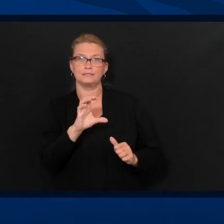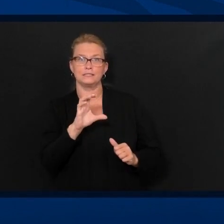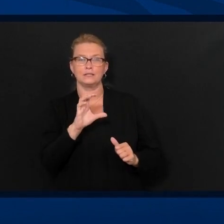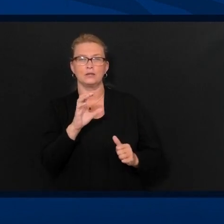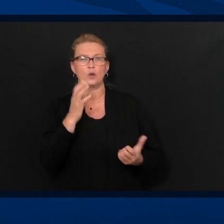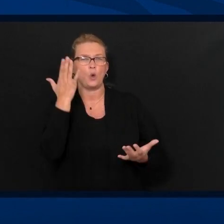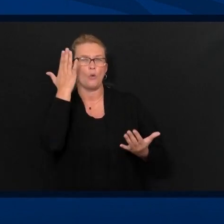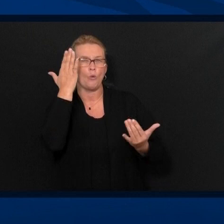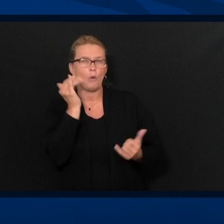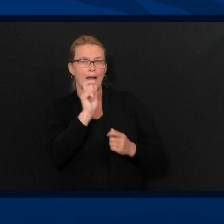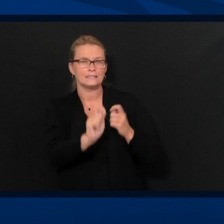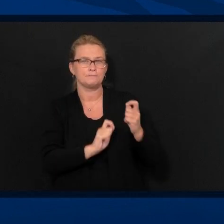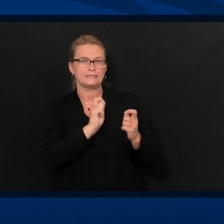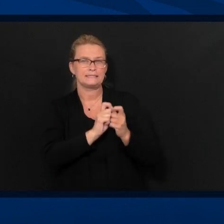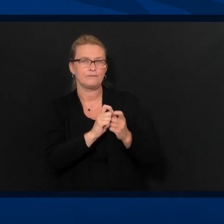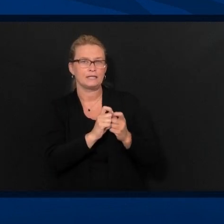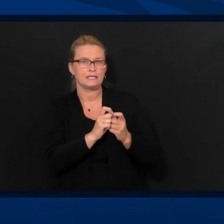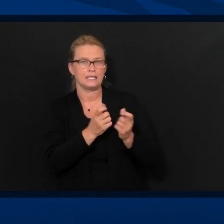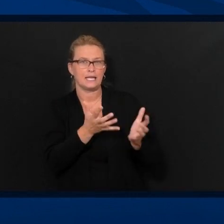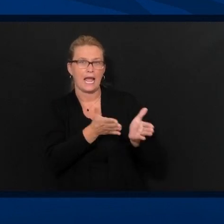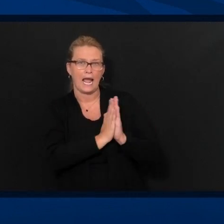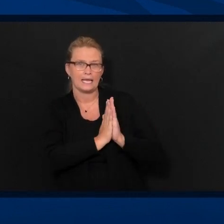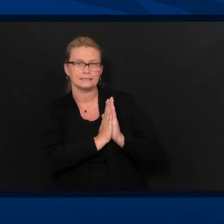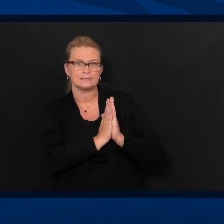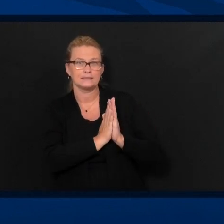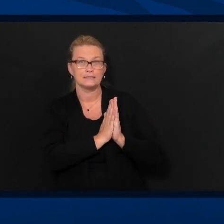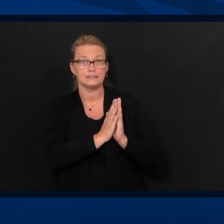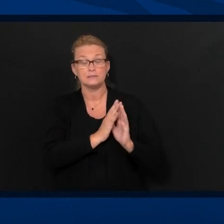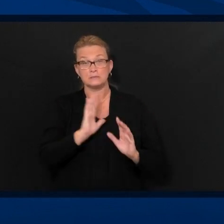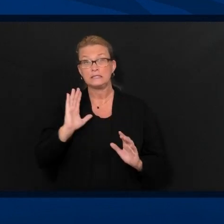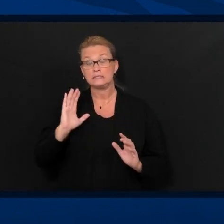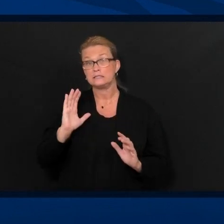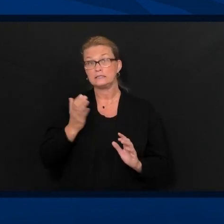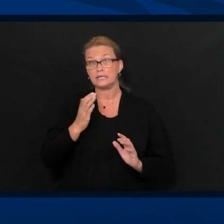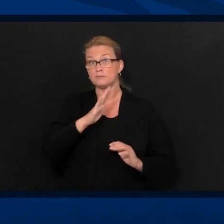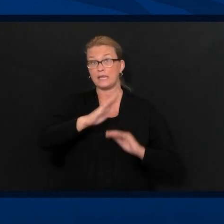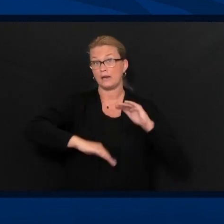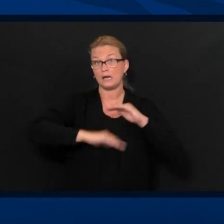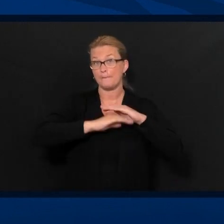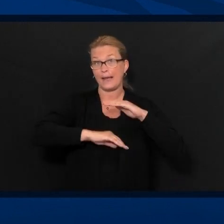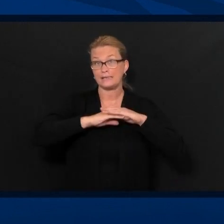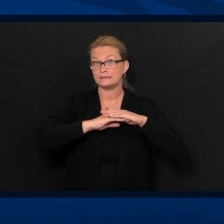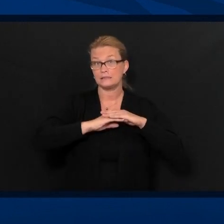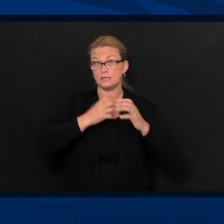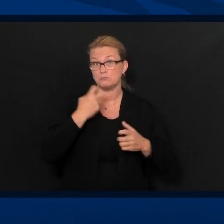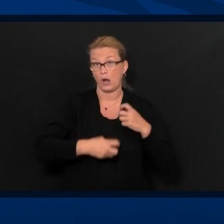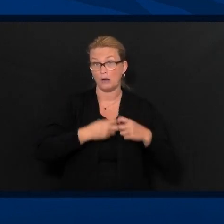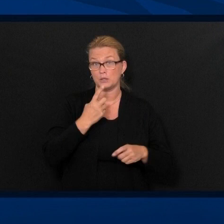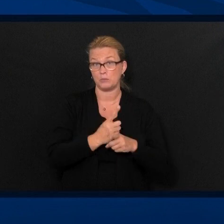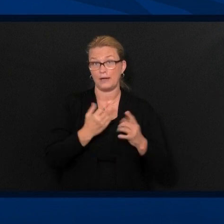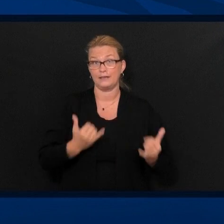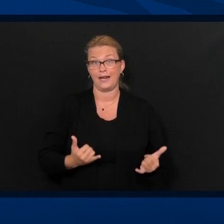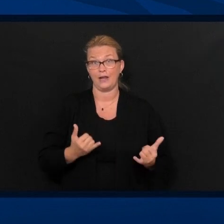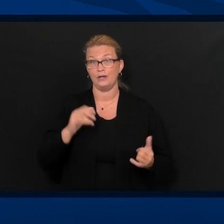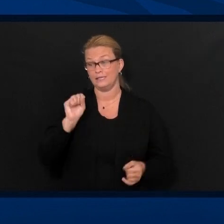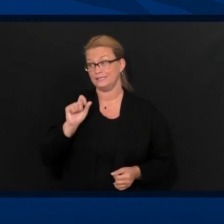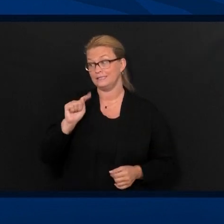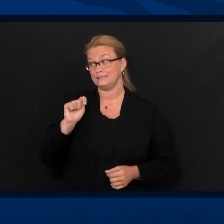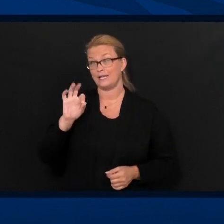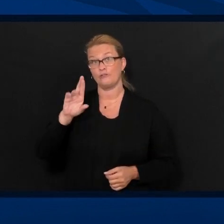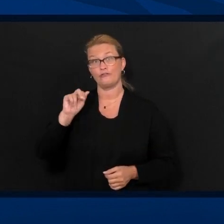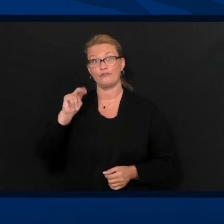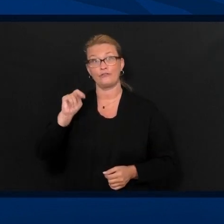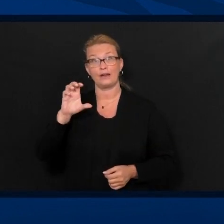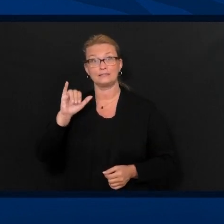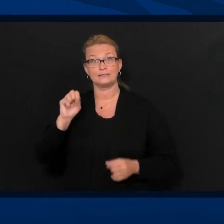why specifically they're asking for that, because it doesn't look like capacity is a problem, especially with St. Francis able to take, I